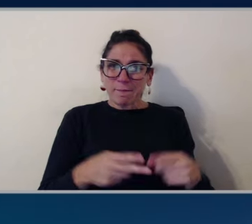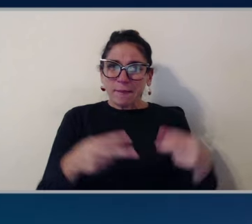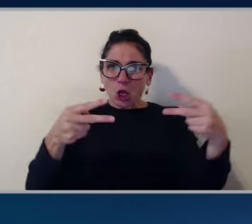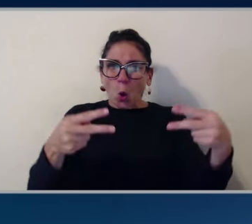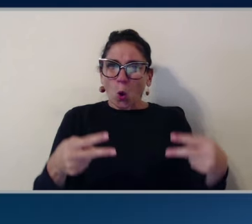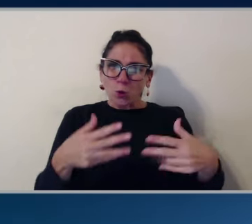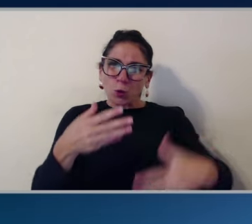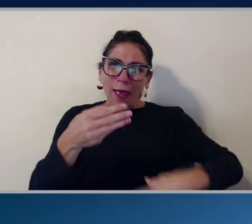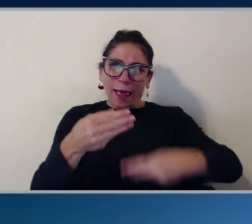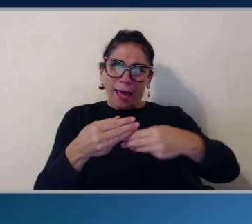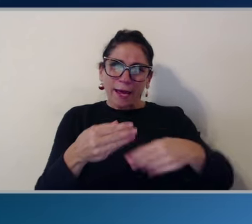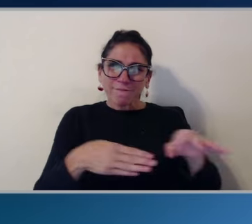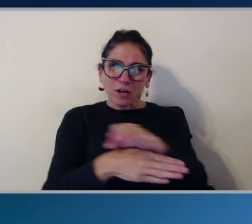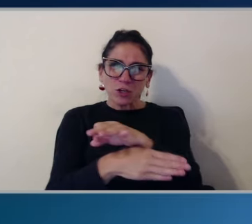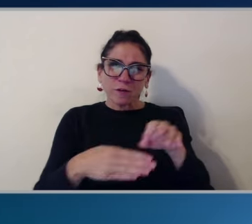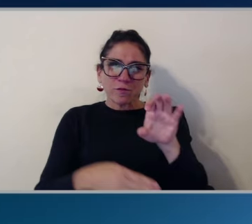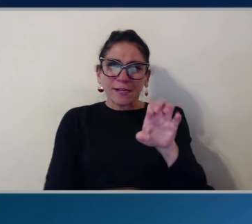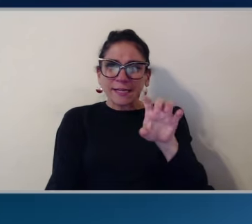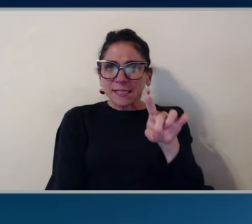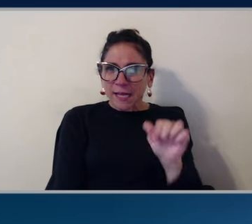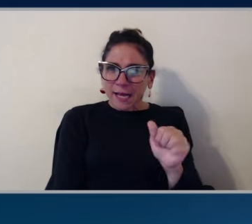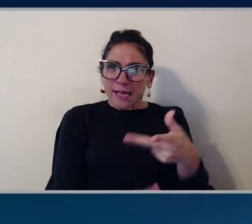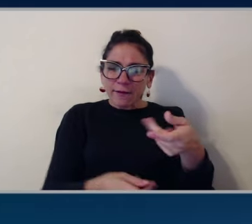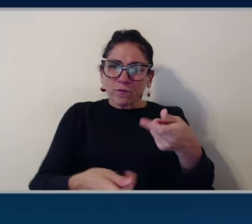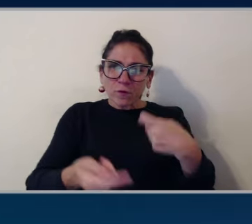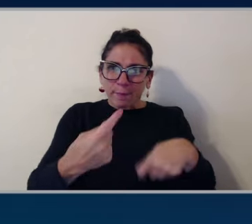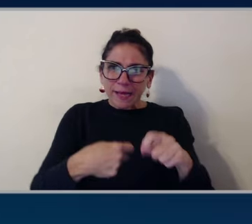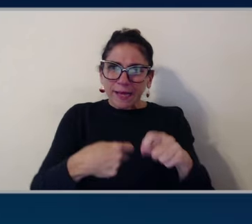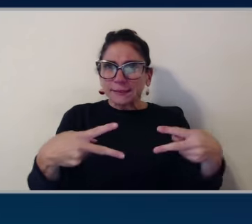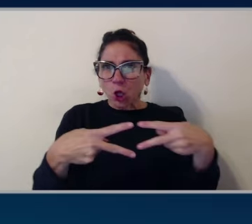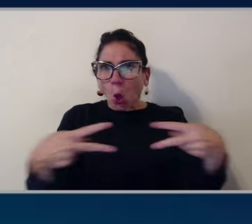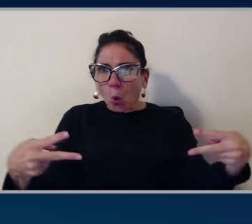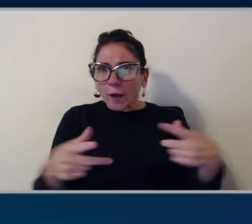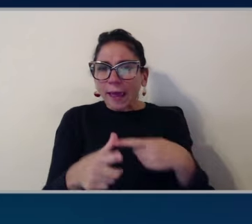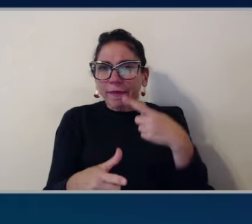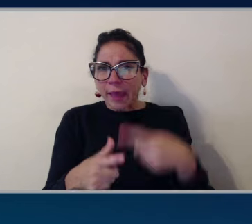function for EDA. So let me just replace this code here, and then it says...